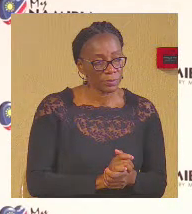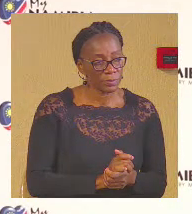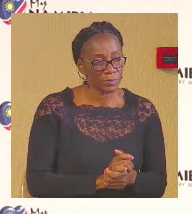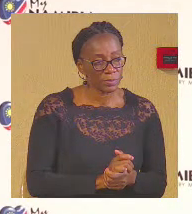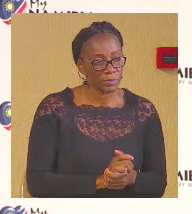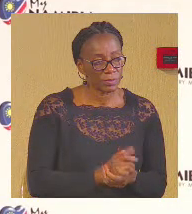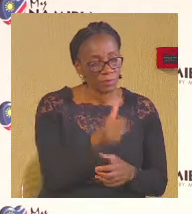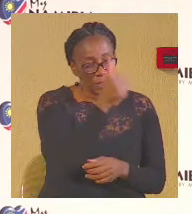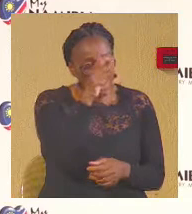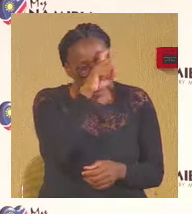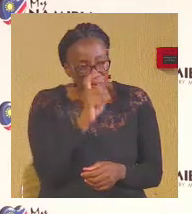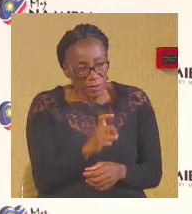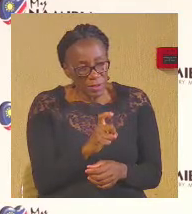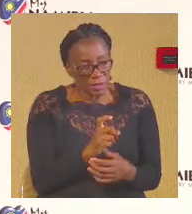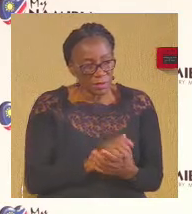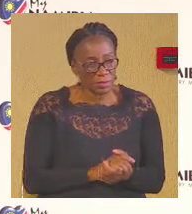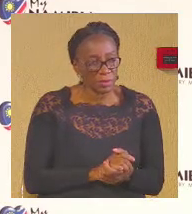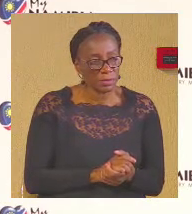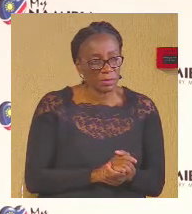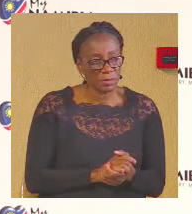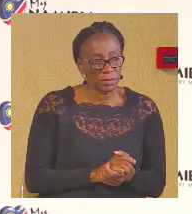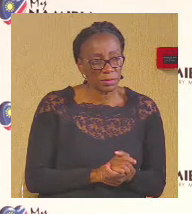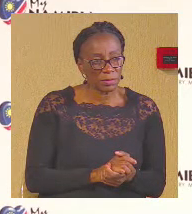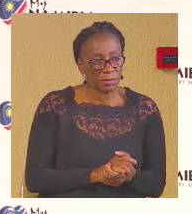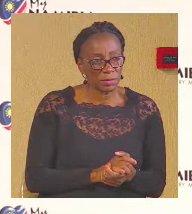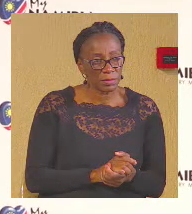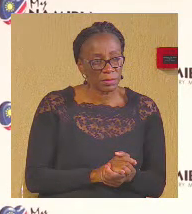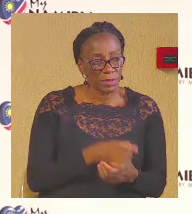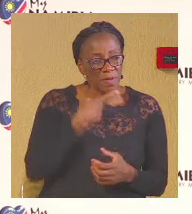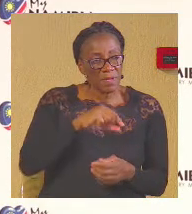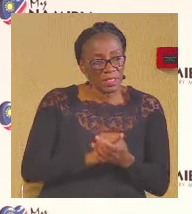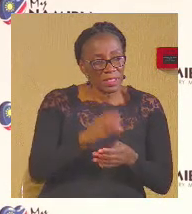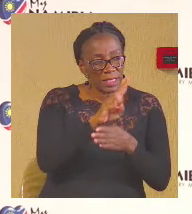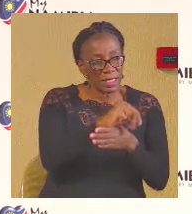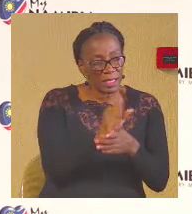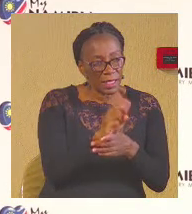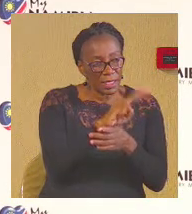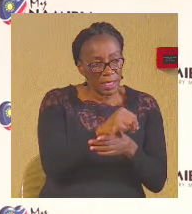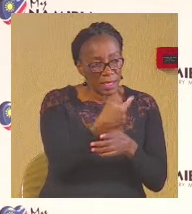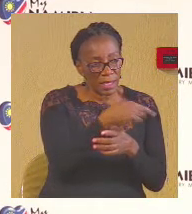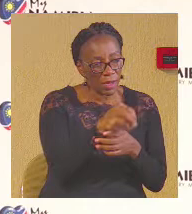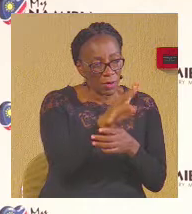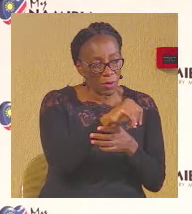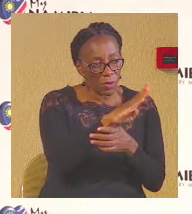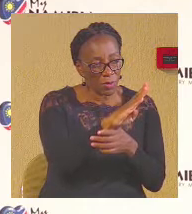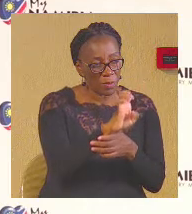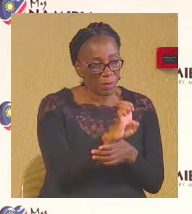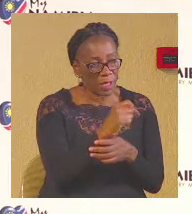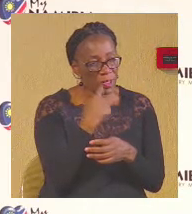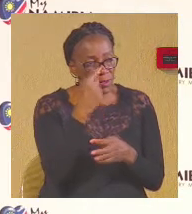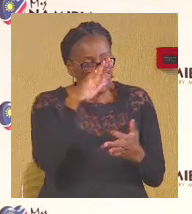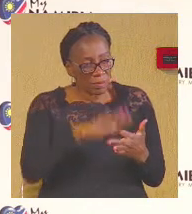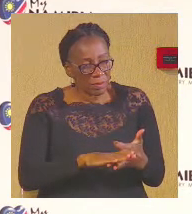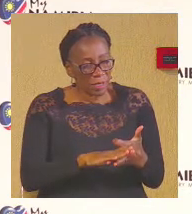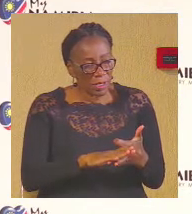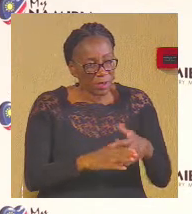to ask is a question Mr. Nangombe, you actually alluded to the fact that we have increased the number in terms of recruitment